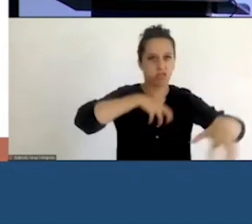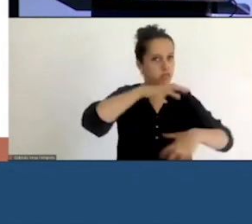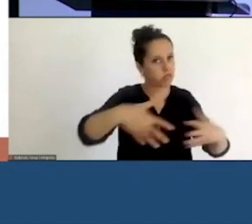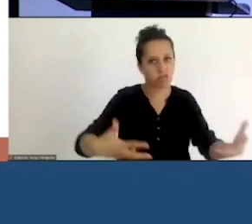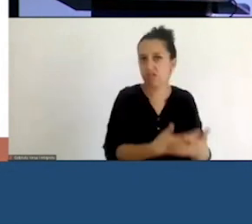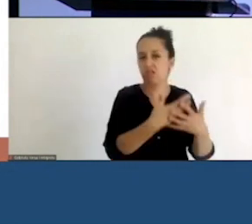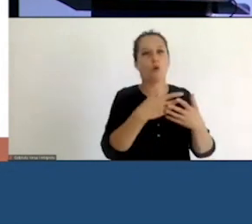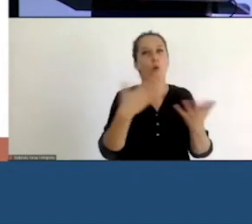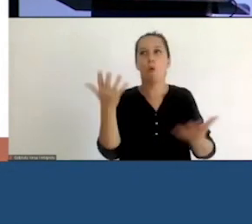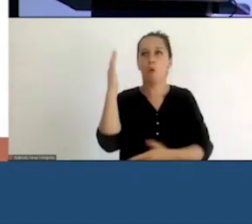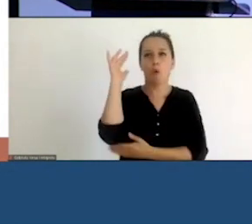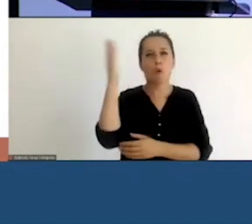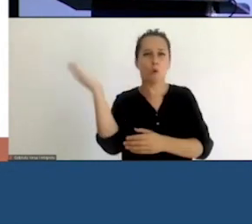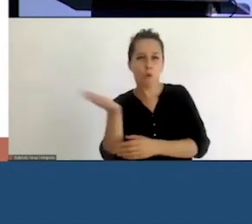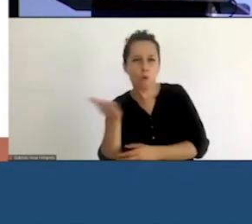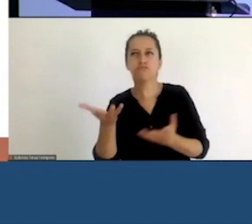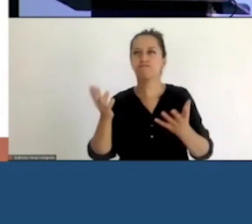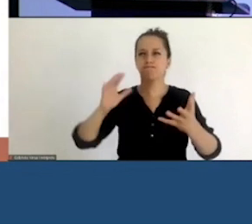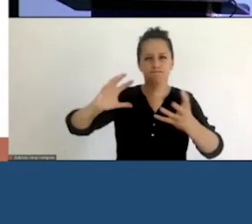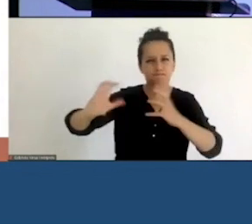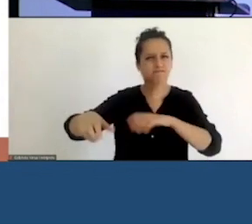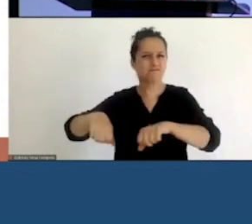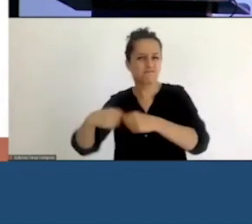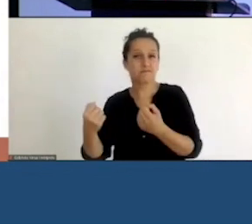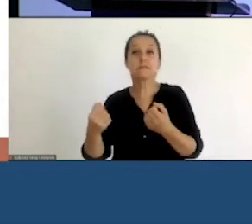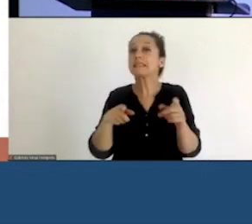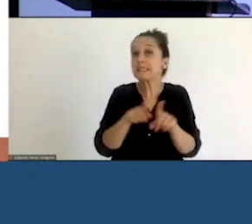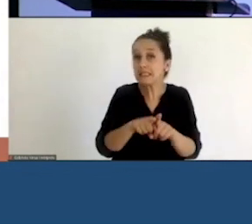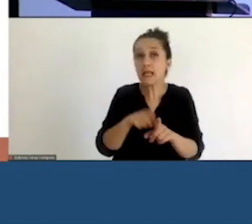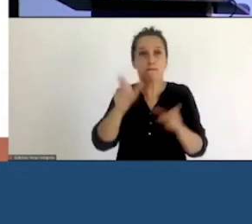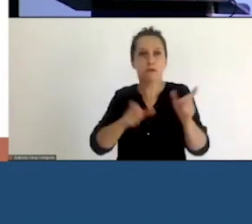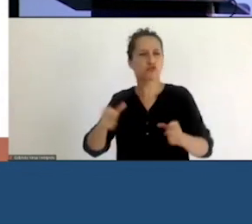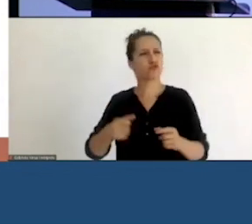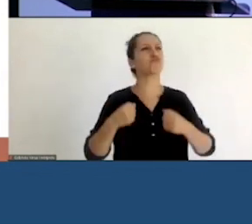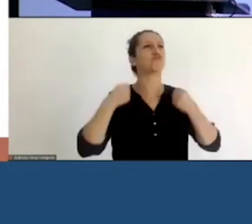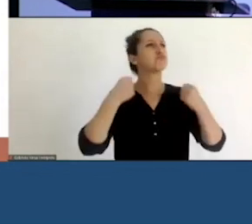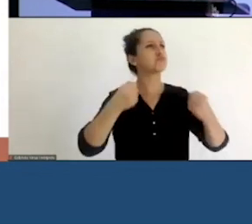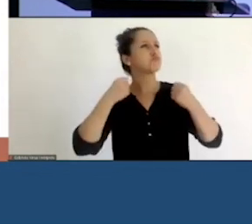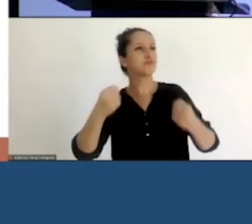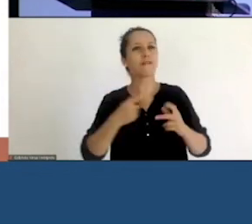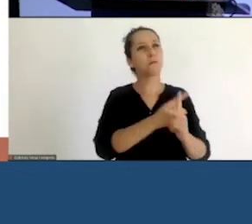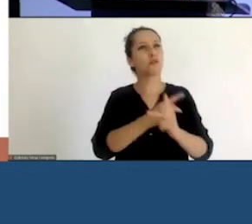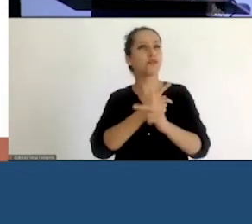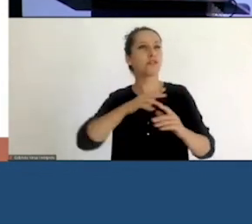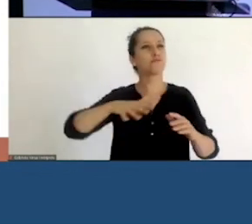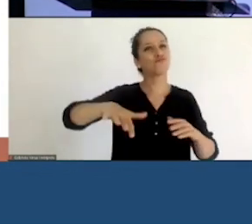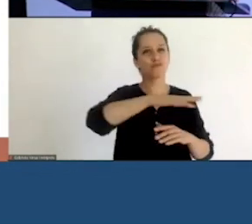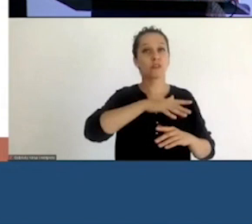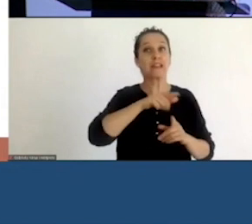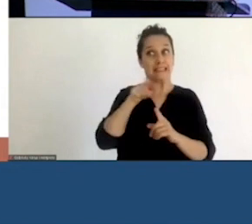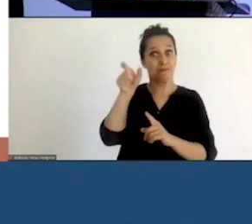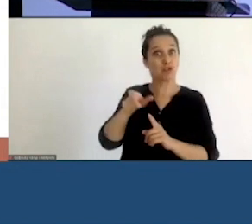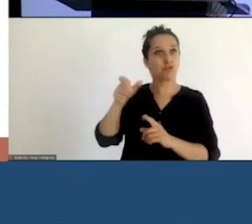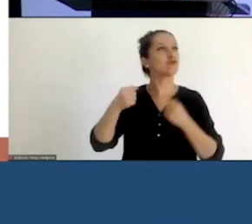marine biodiversity as a result of illegal activities, and often combined with killings of environmental defenders and